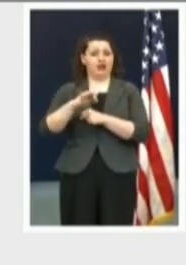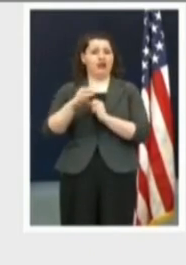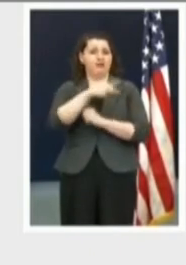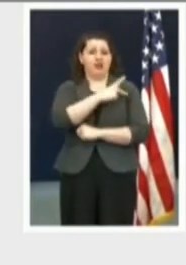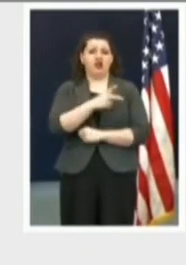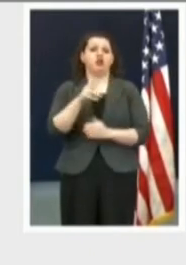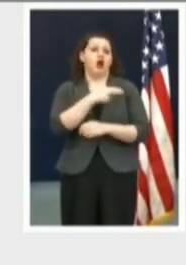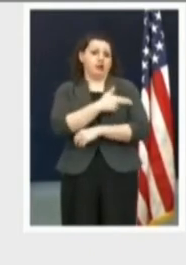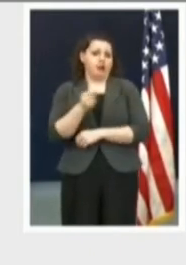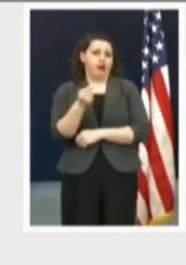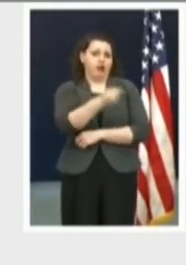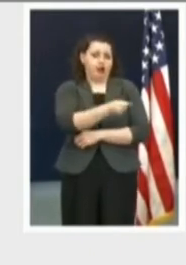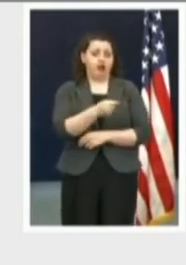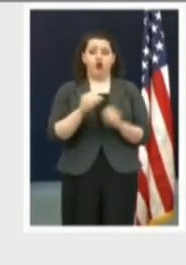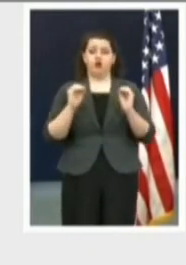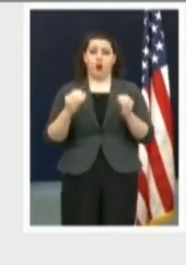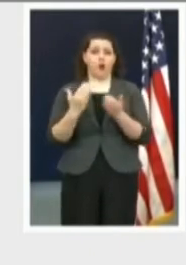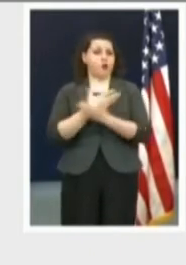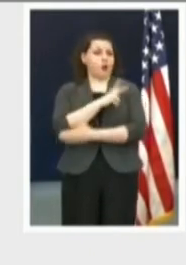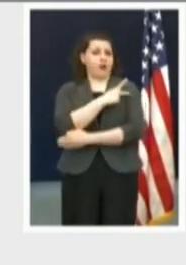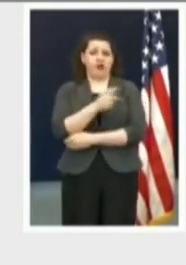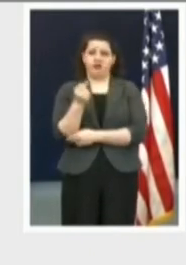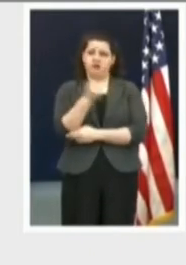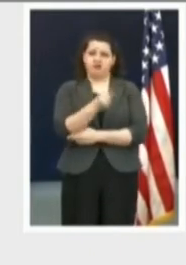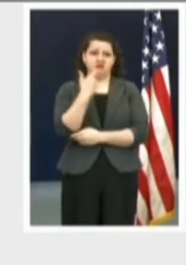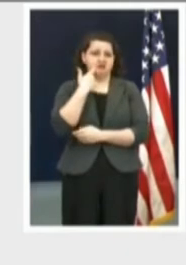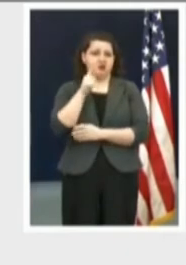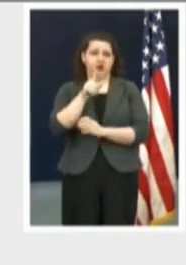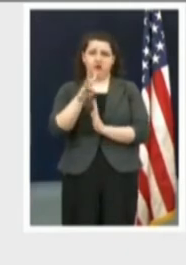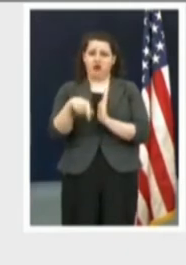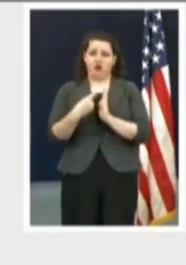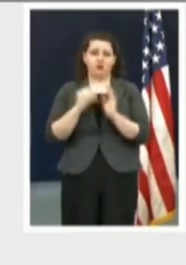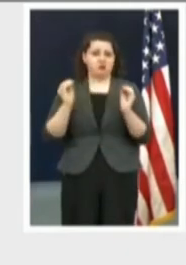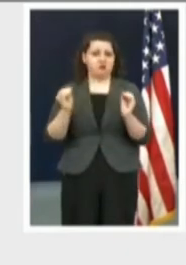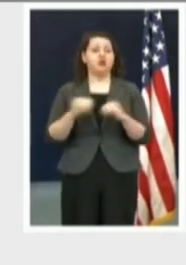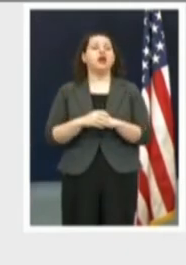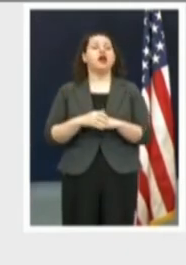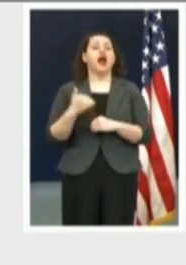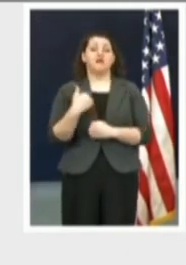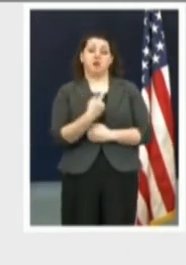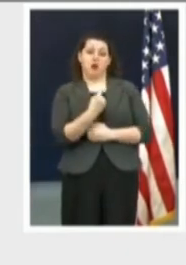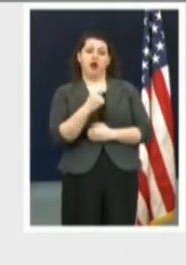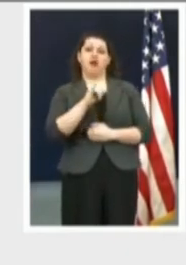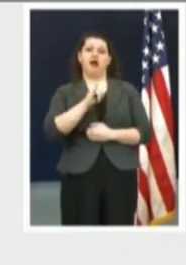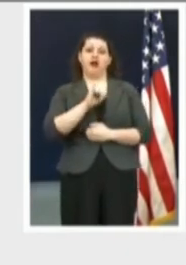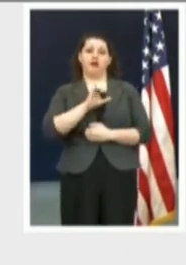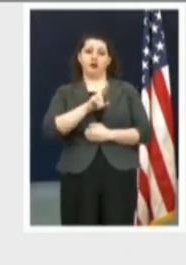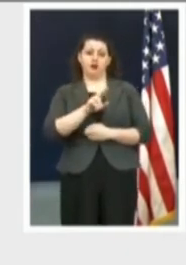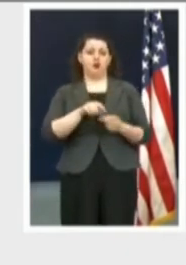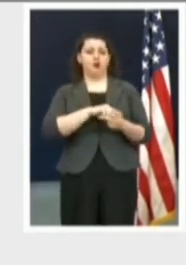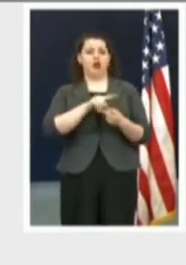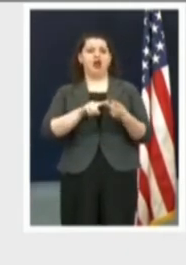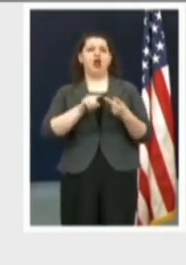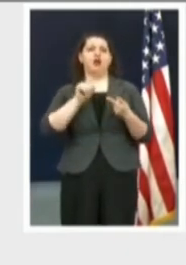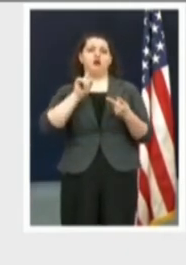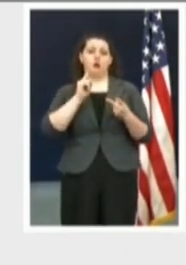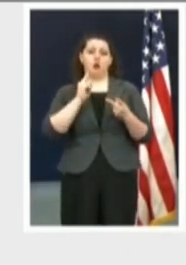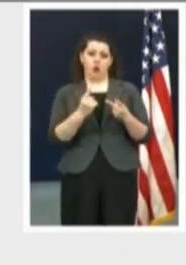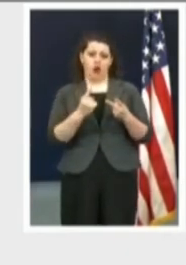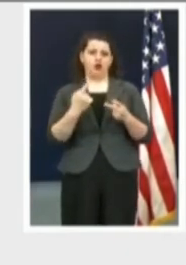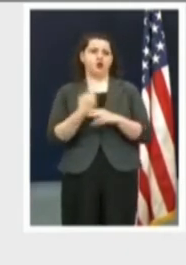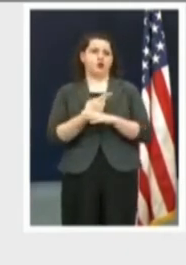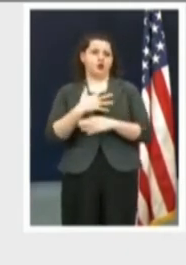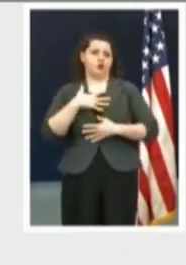No new patients were admitted in the last 24 hours. We have one that was in ICU and one on a ventilator.